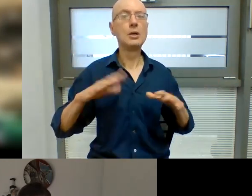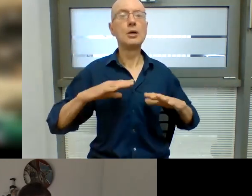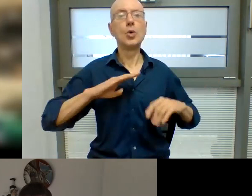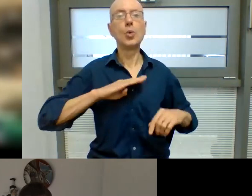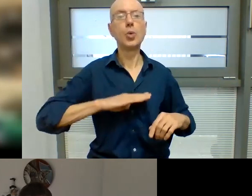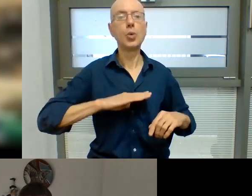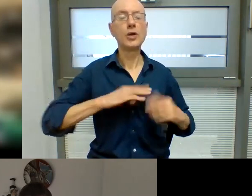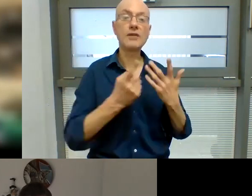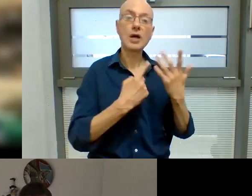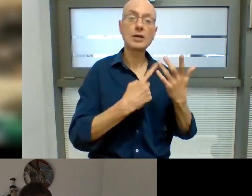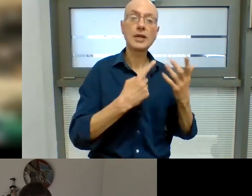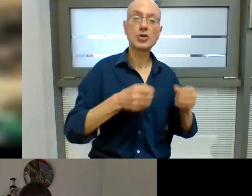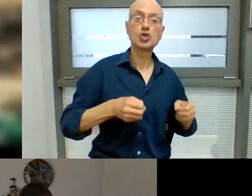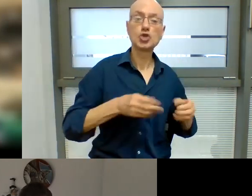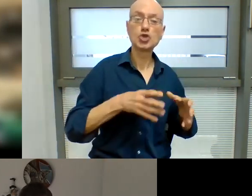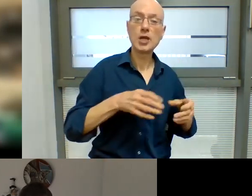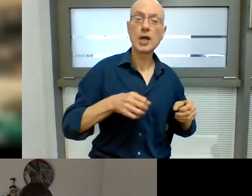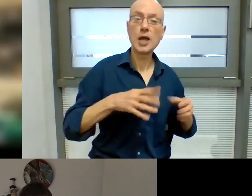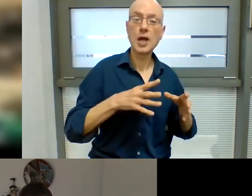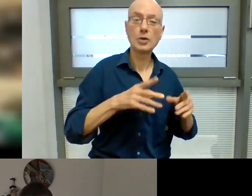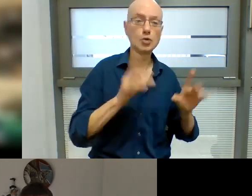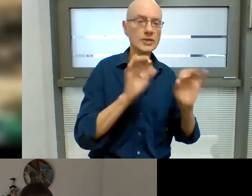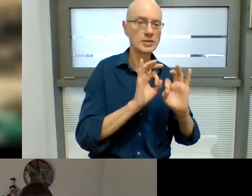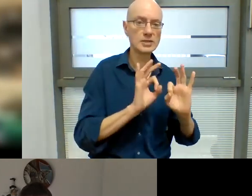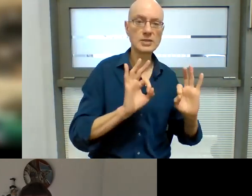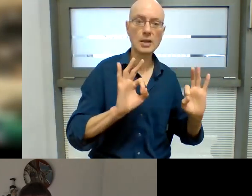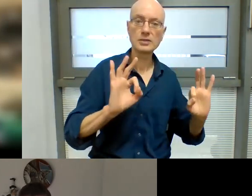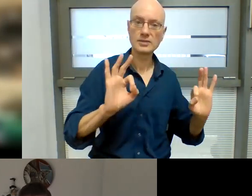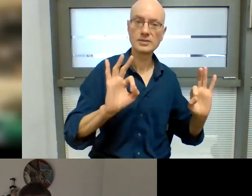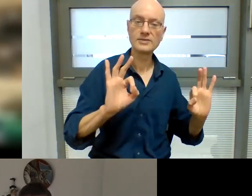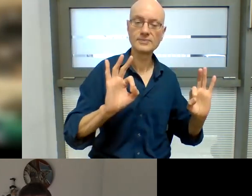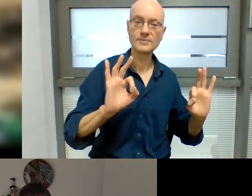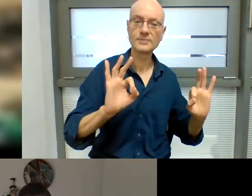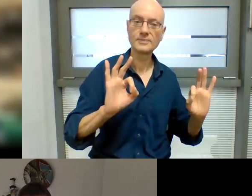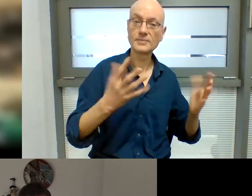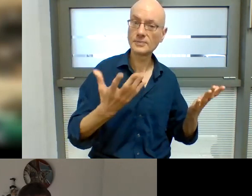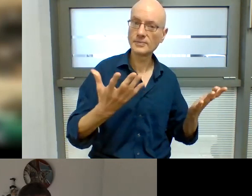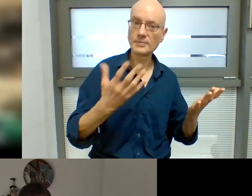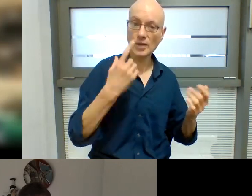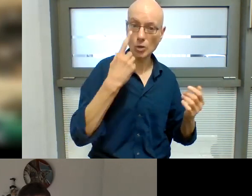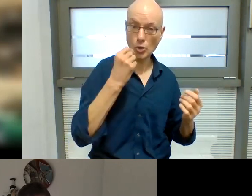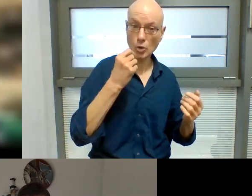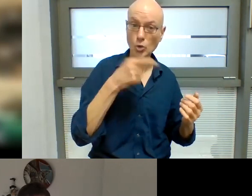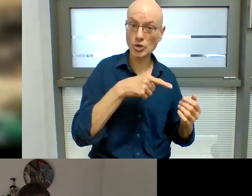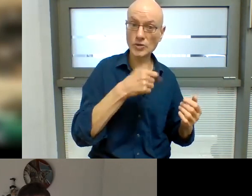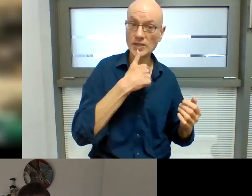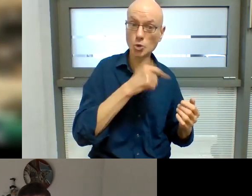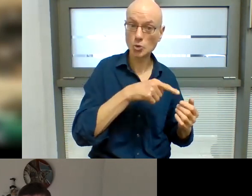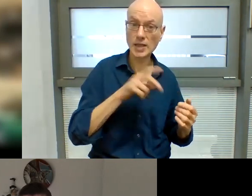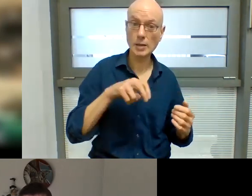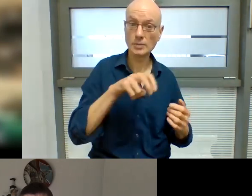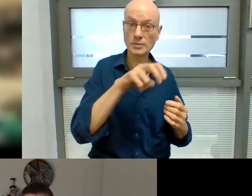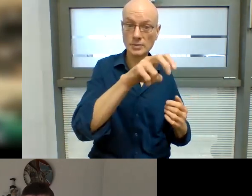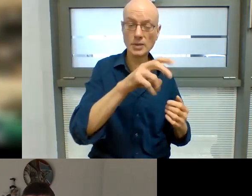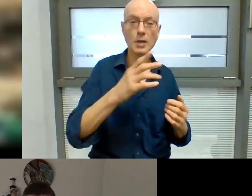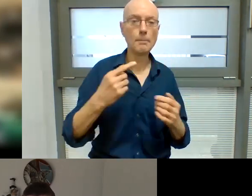another chair that has absolutely no sound at all. So I could have gone in that one up on my wheel walk,